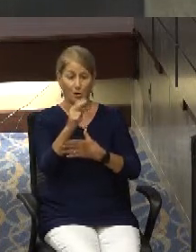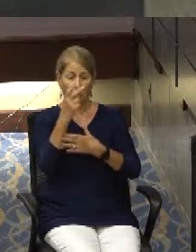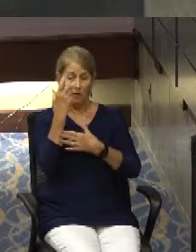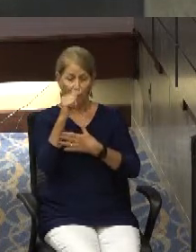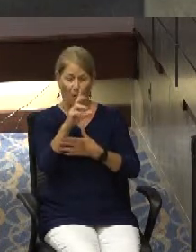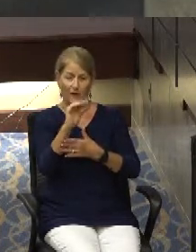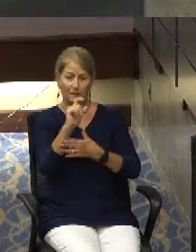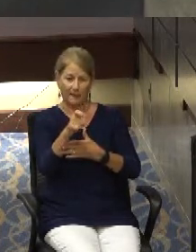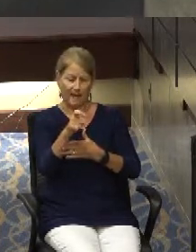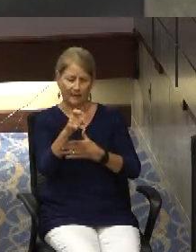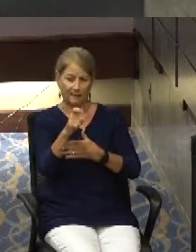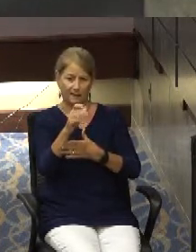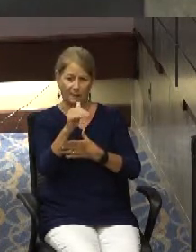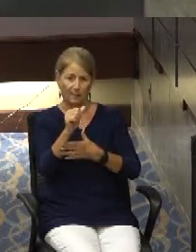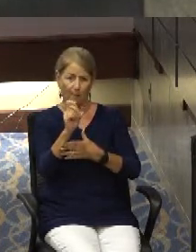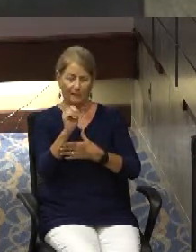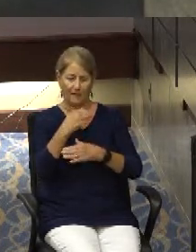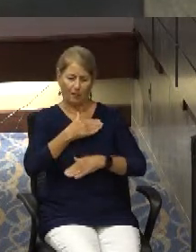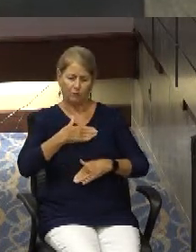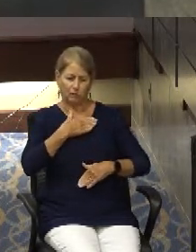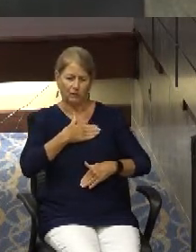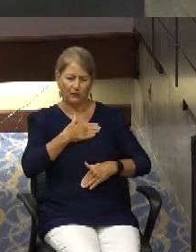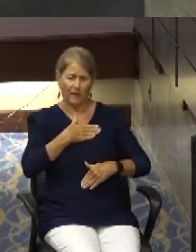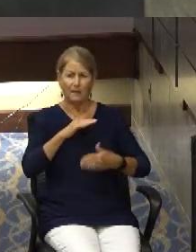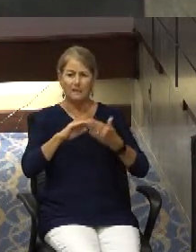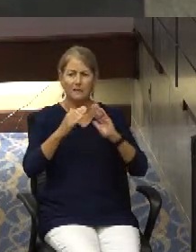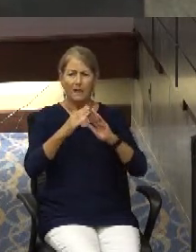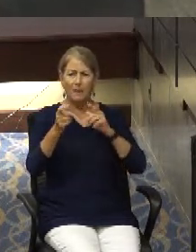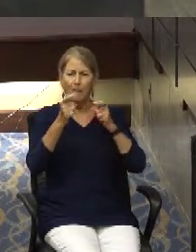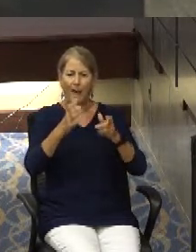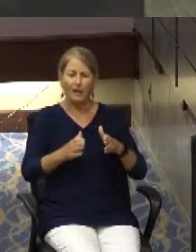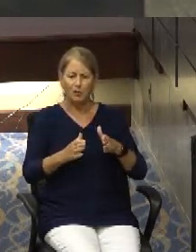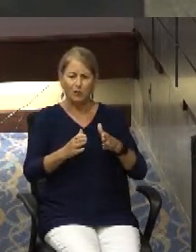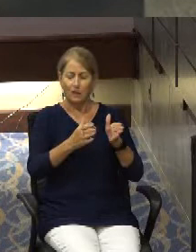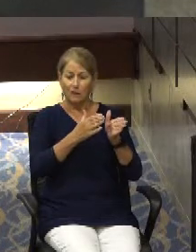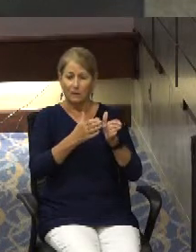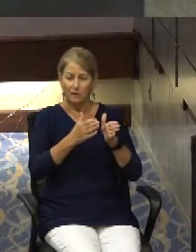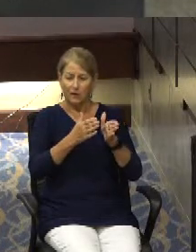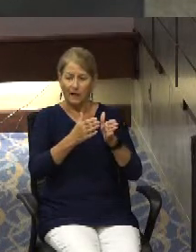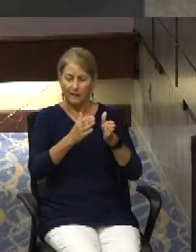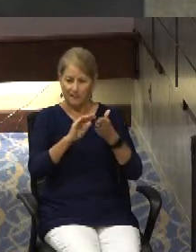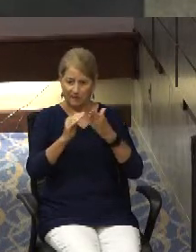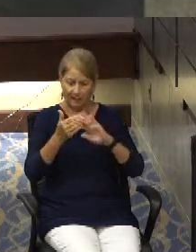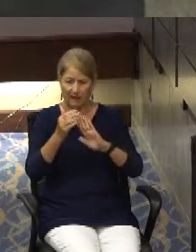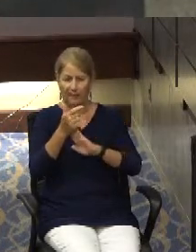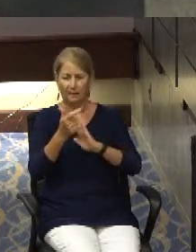that, I really appreciate city management's strategic work and city legal working this contract.